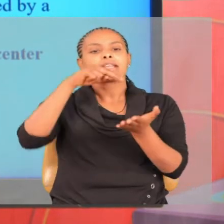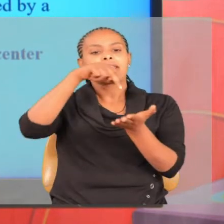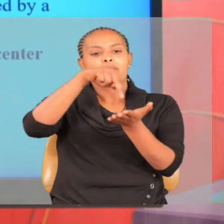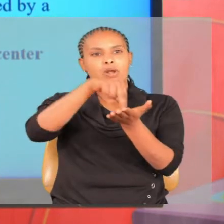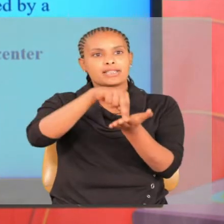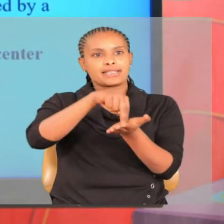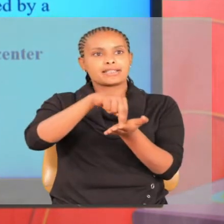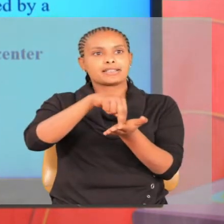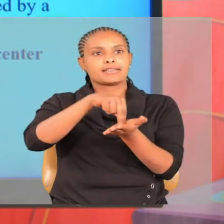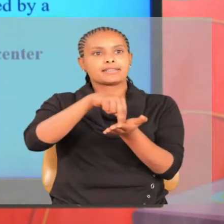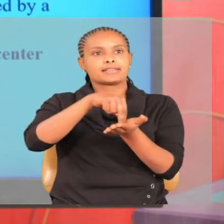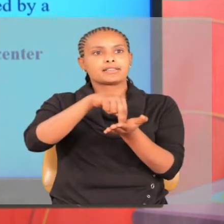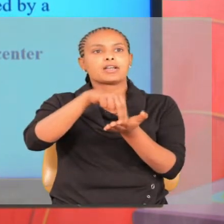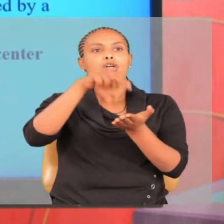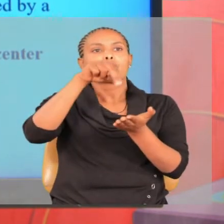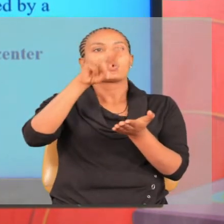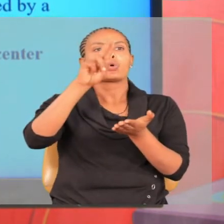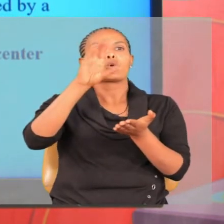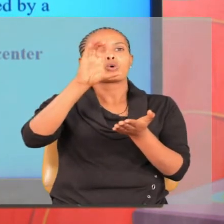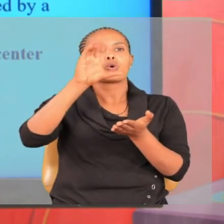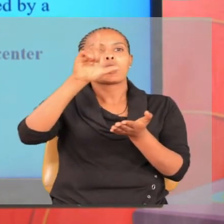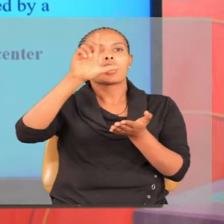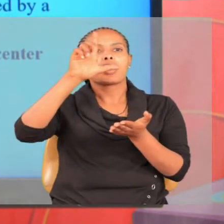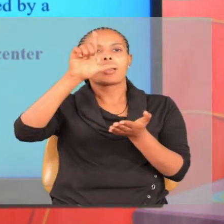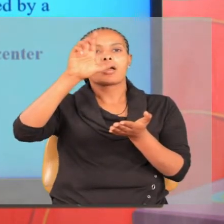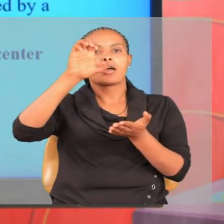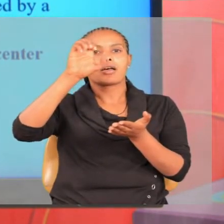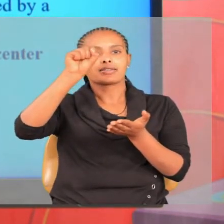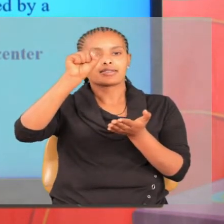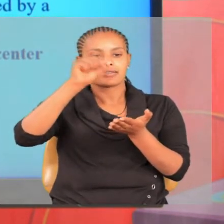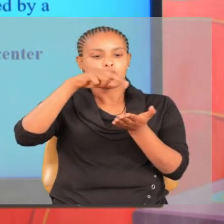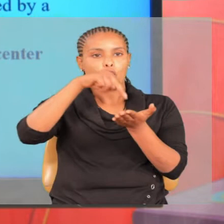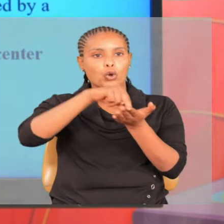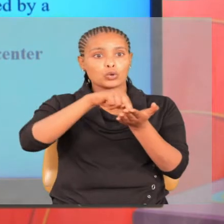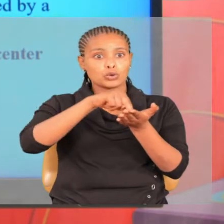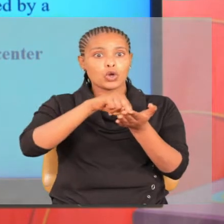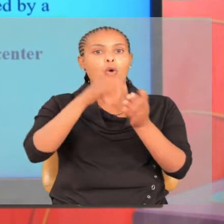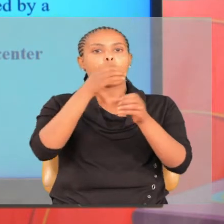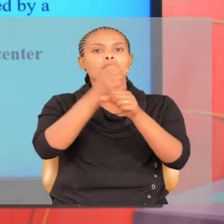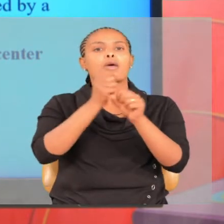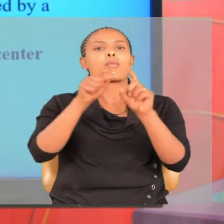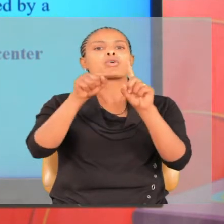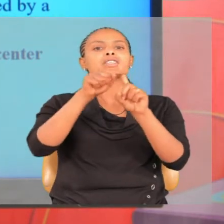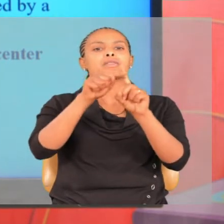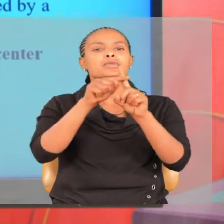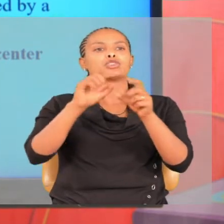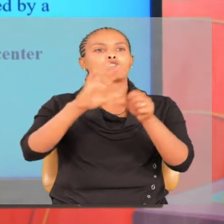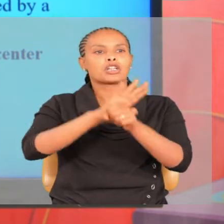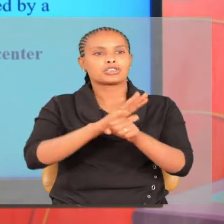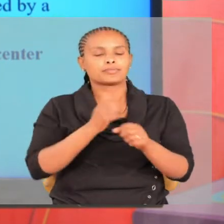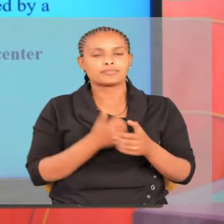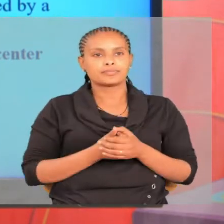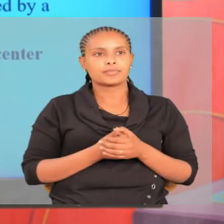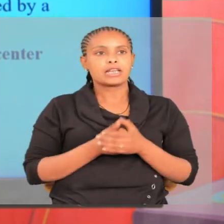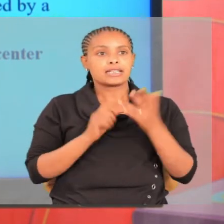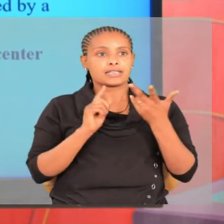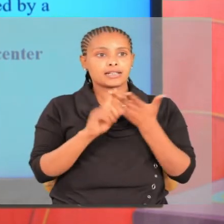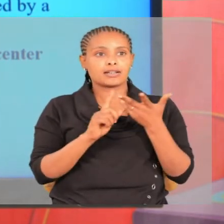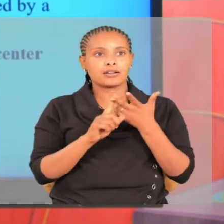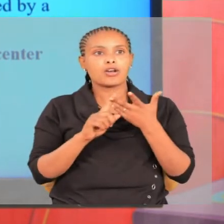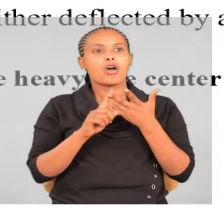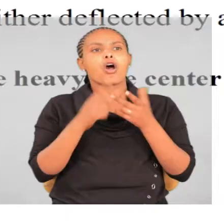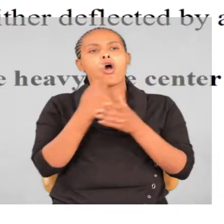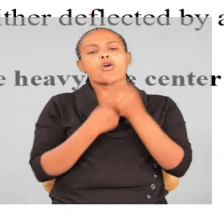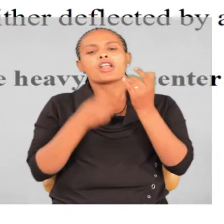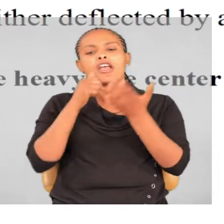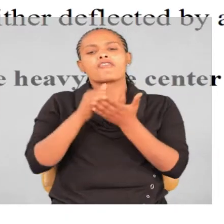nucleus. Nucleus of the atom contain a positive charge. 3. Only